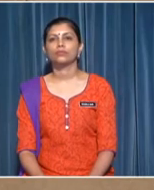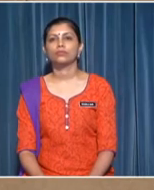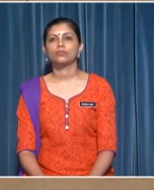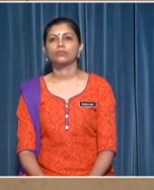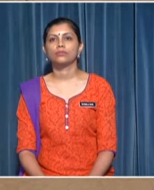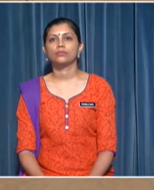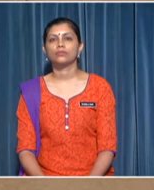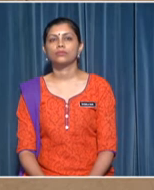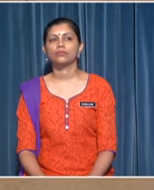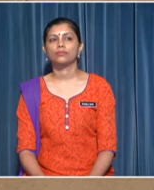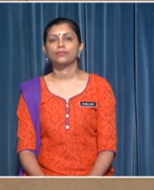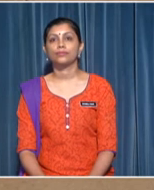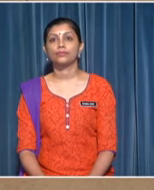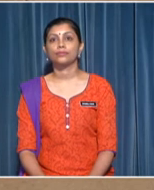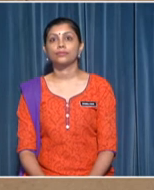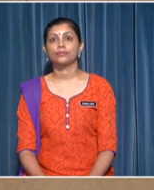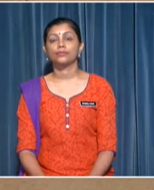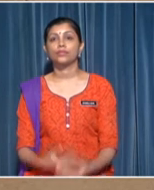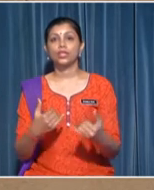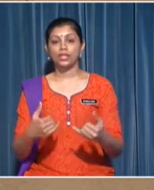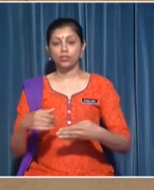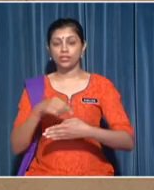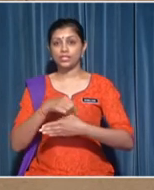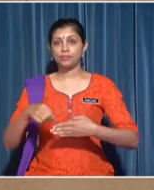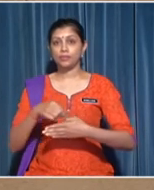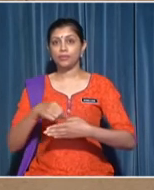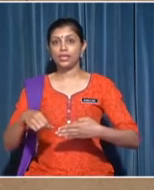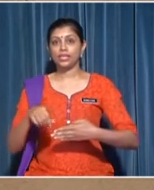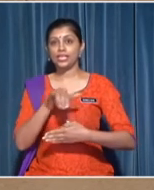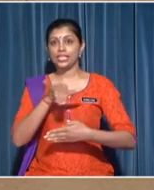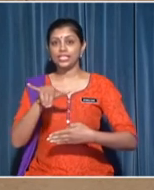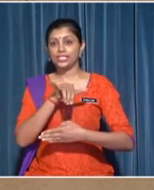So, this is inside your stomach.